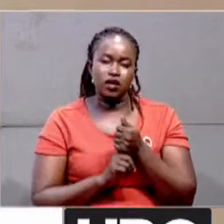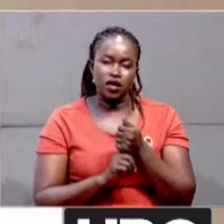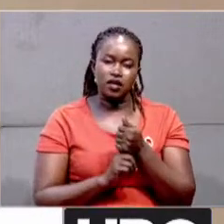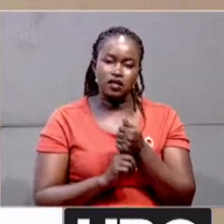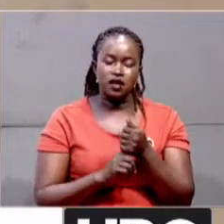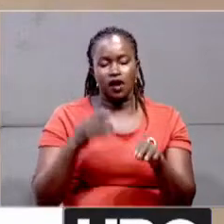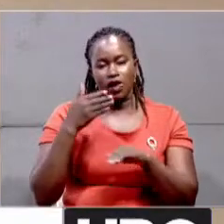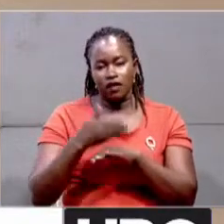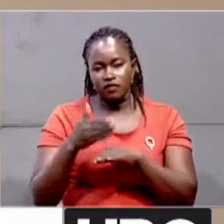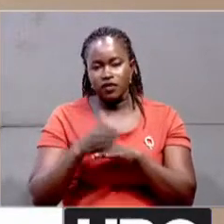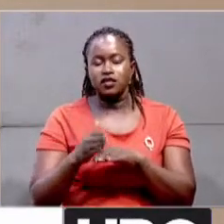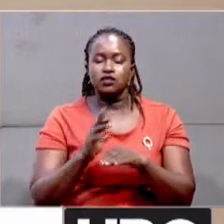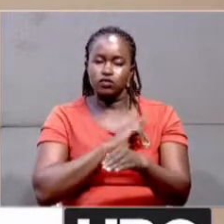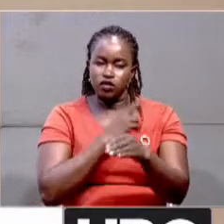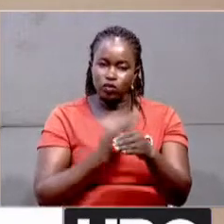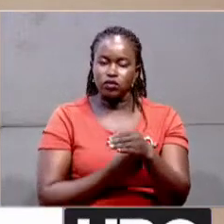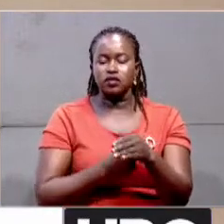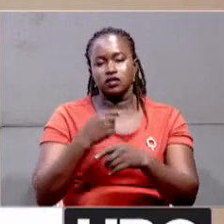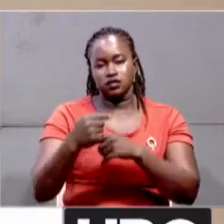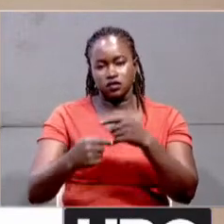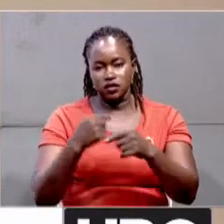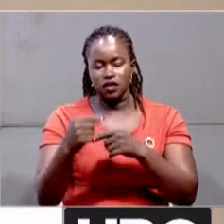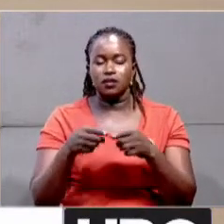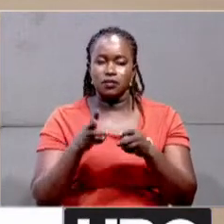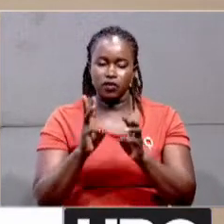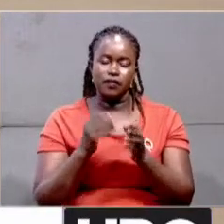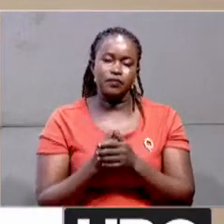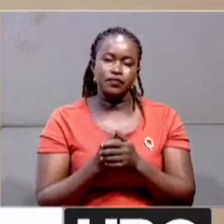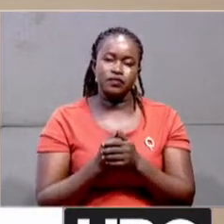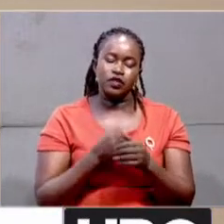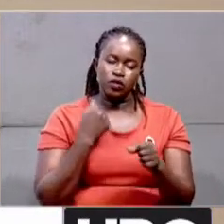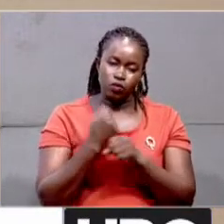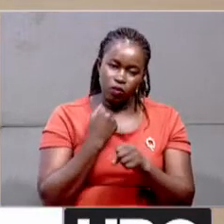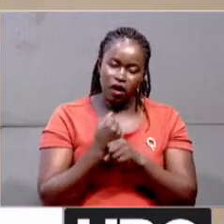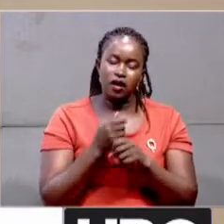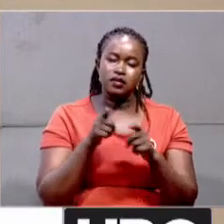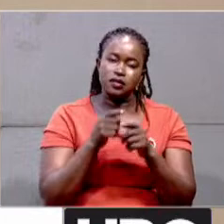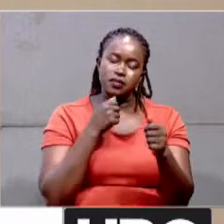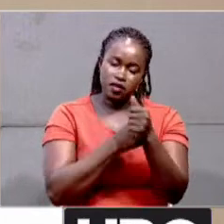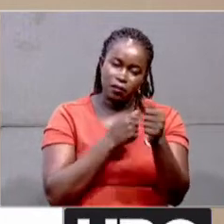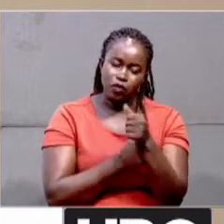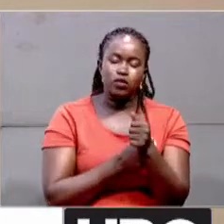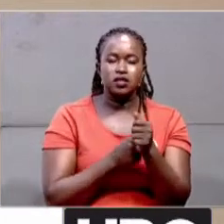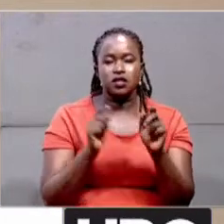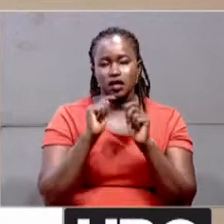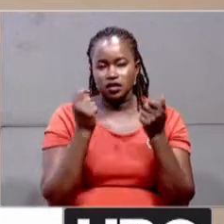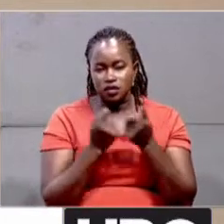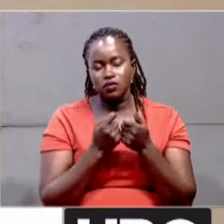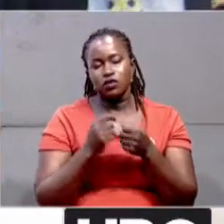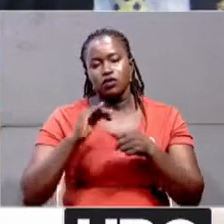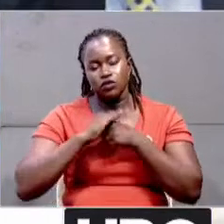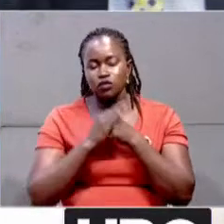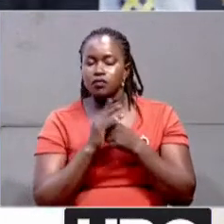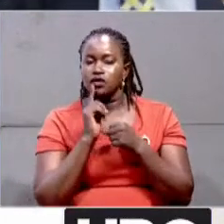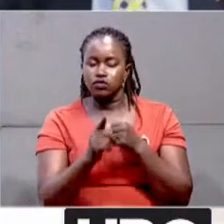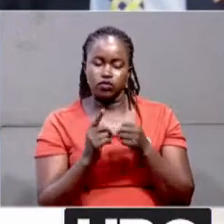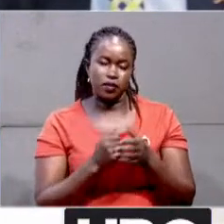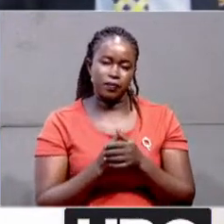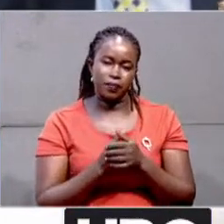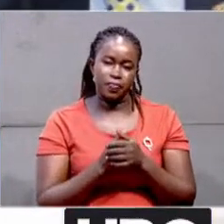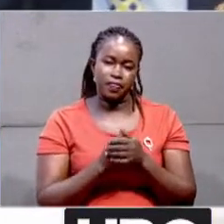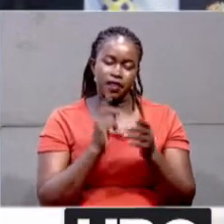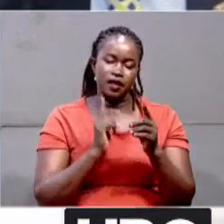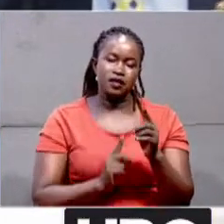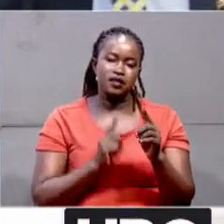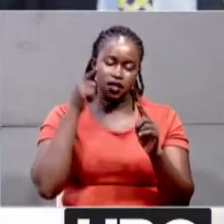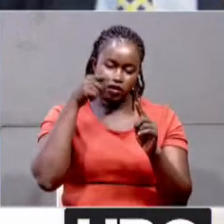fish resources sustainably. We shall work and support the Secretariat to ensure that the intention